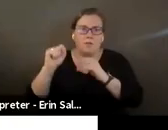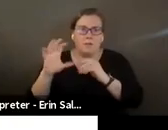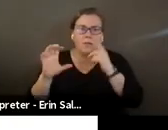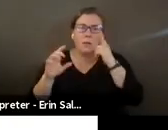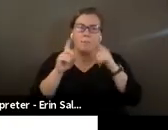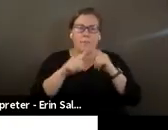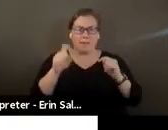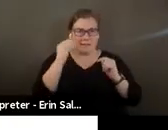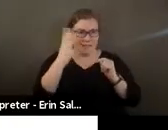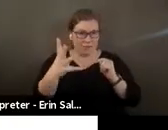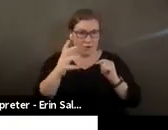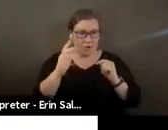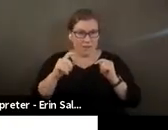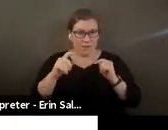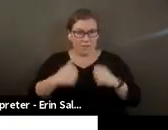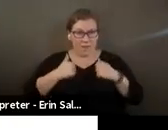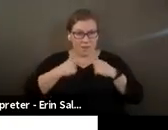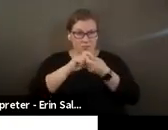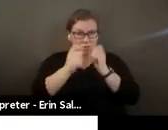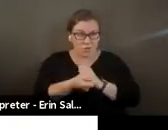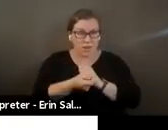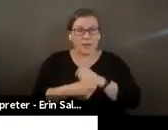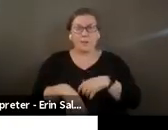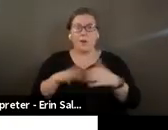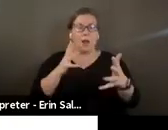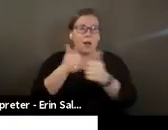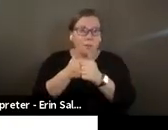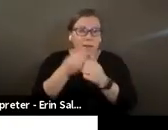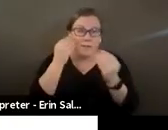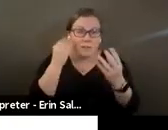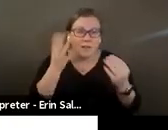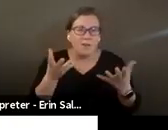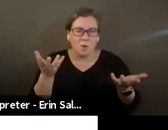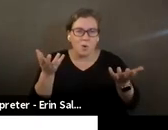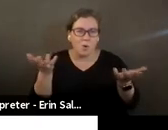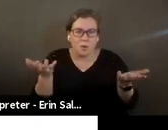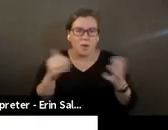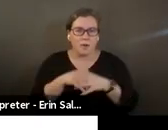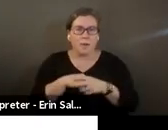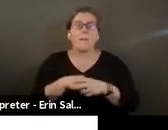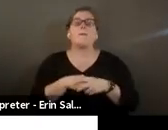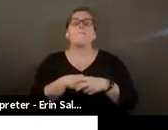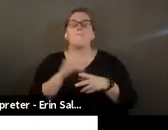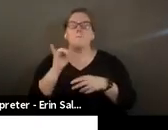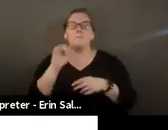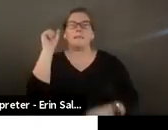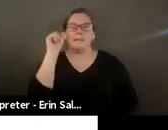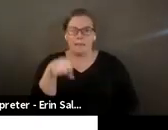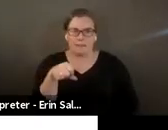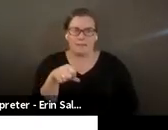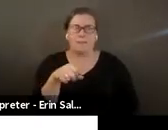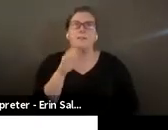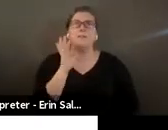you guys? Do they need to update that application or update that with you? Yes. So as long as